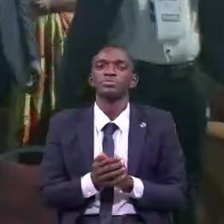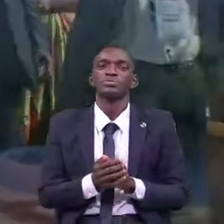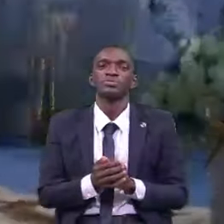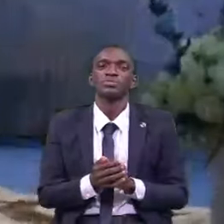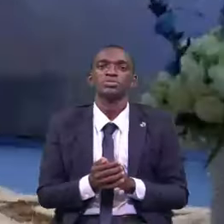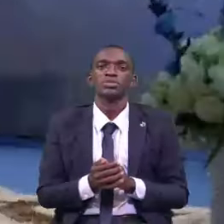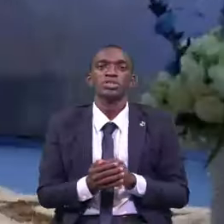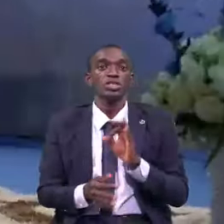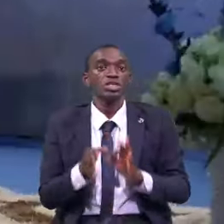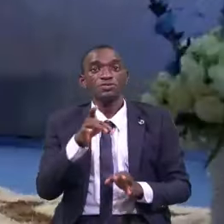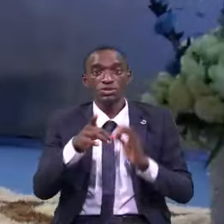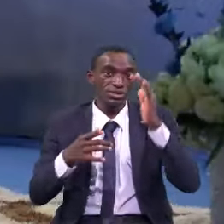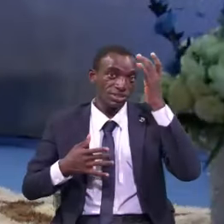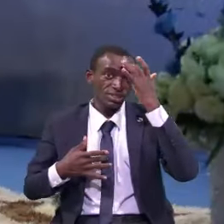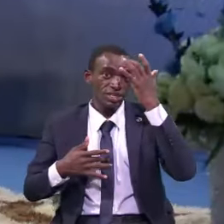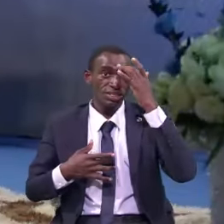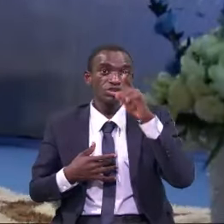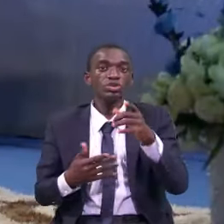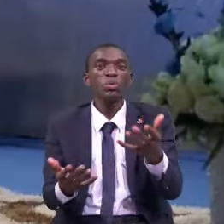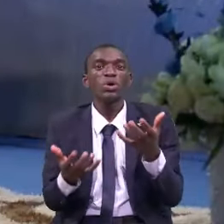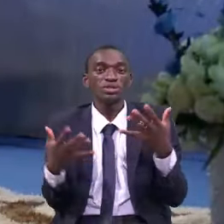If you're sick and you want healing,